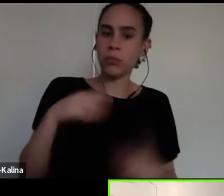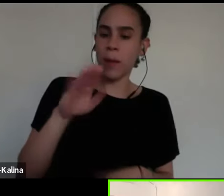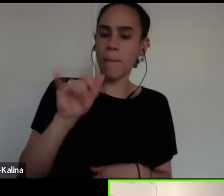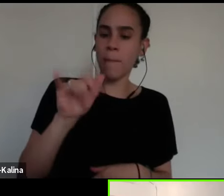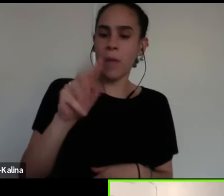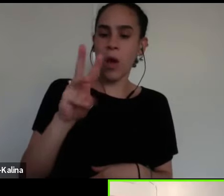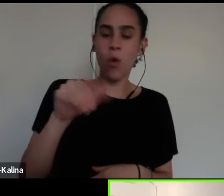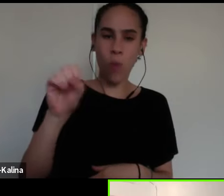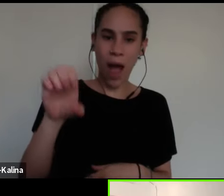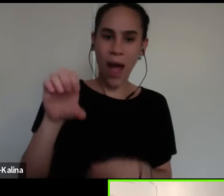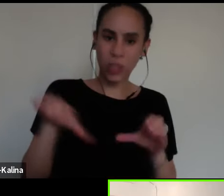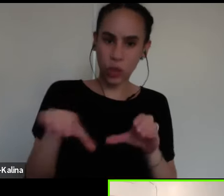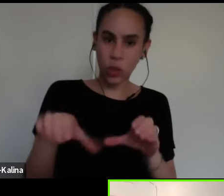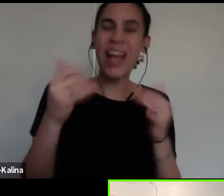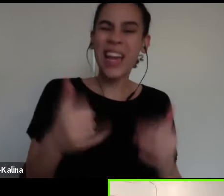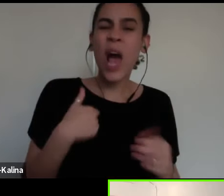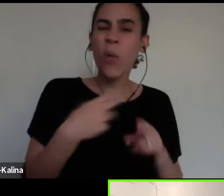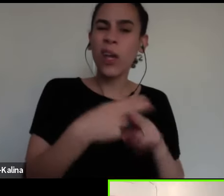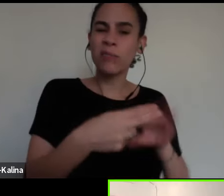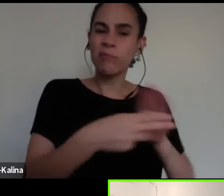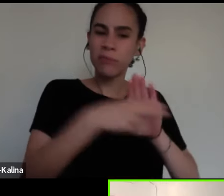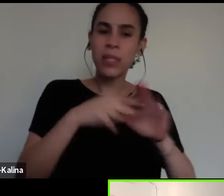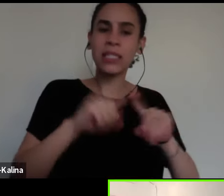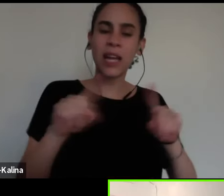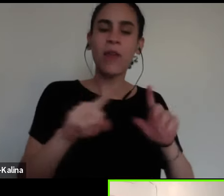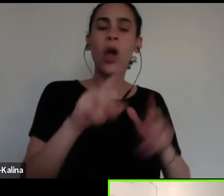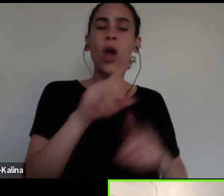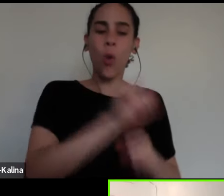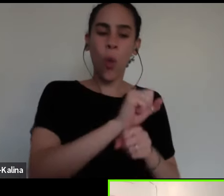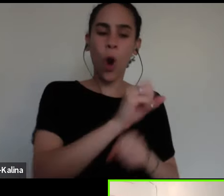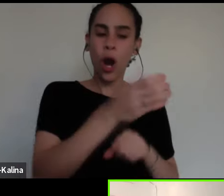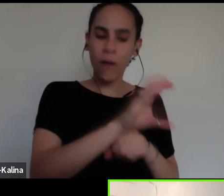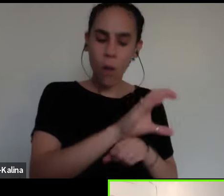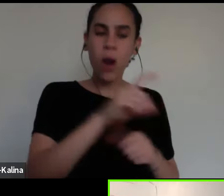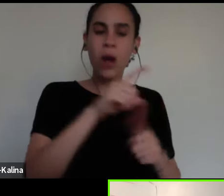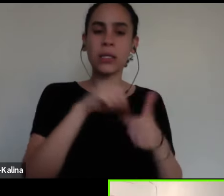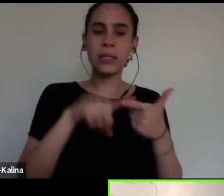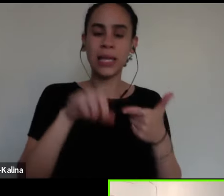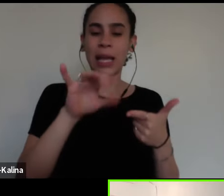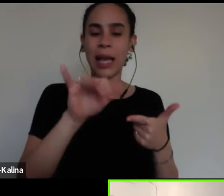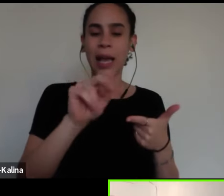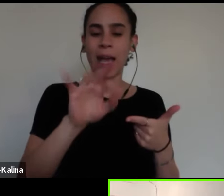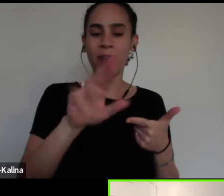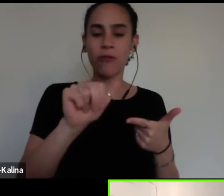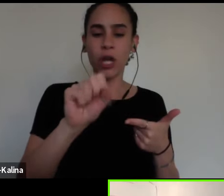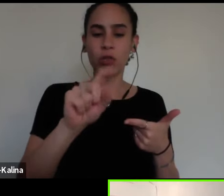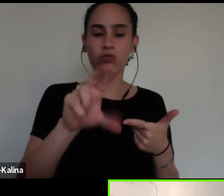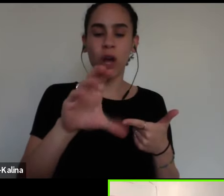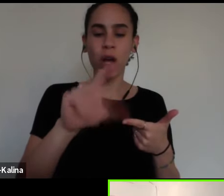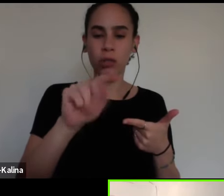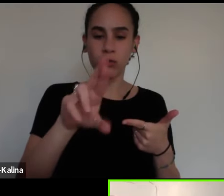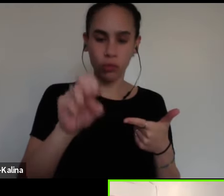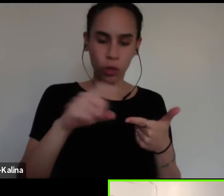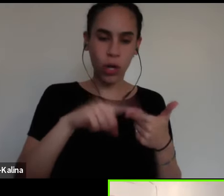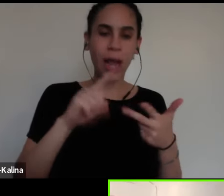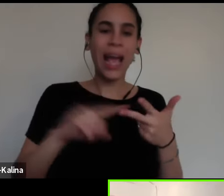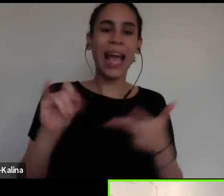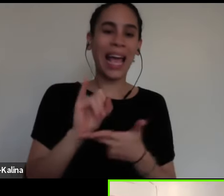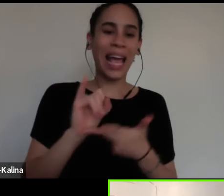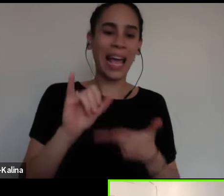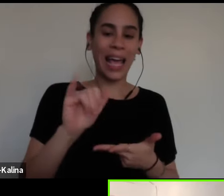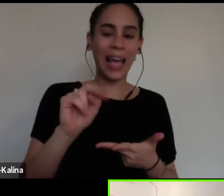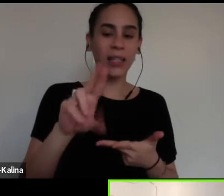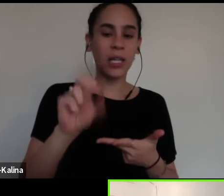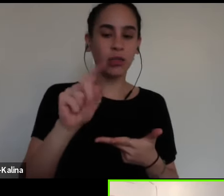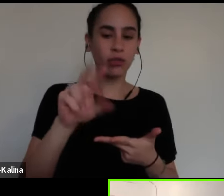now. It's now workforce, infrastructure, and industry. But when you take them together, it really is just peeling apart my life story